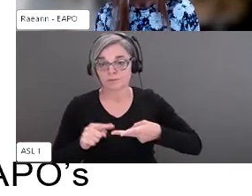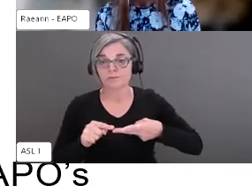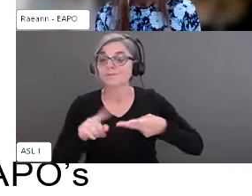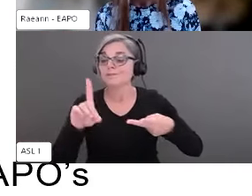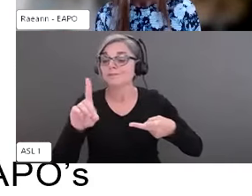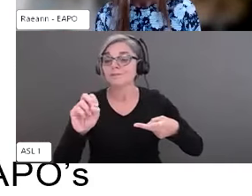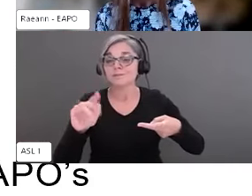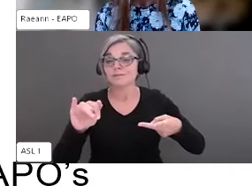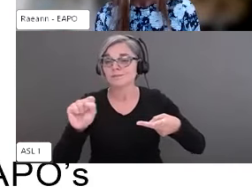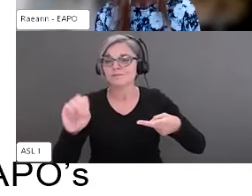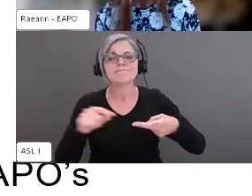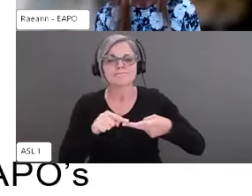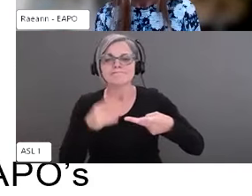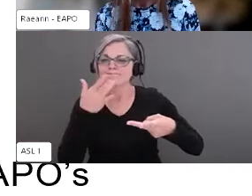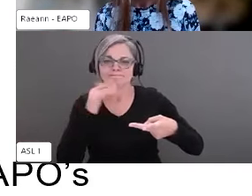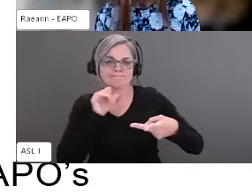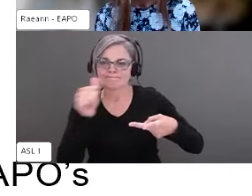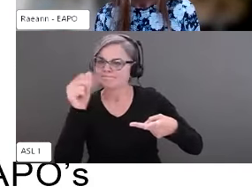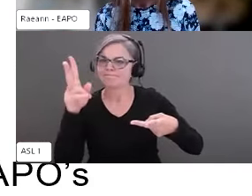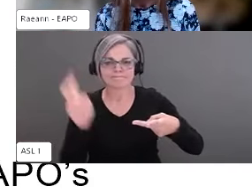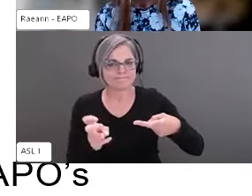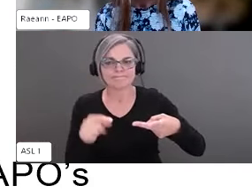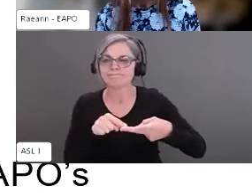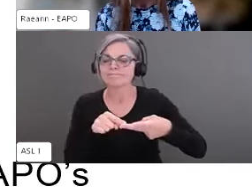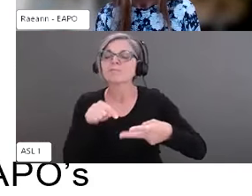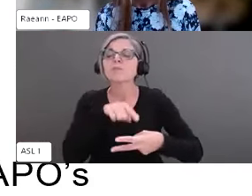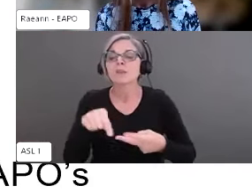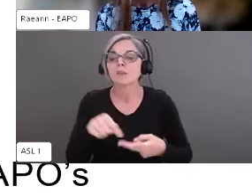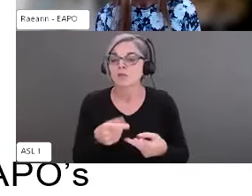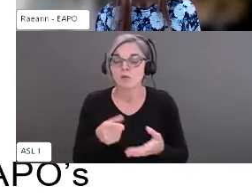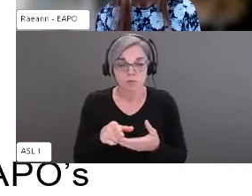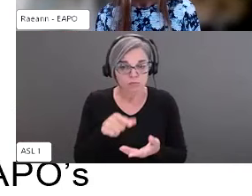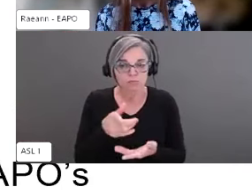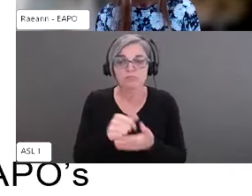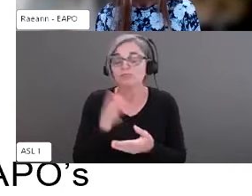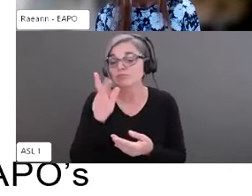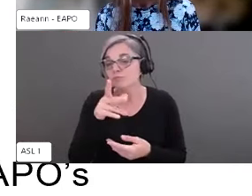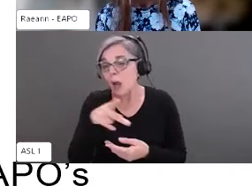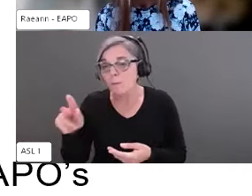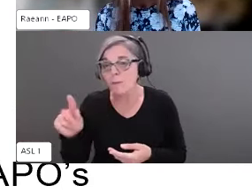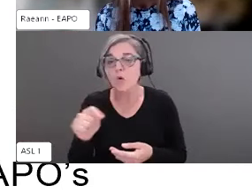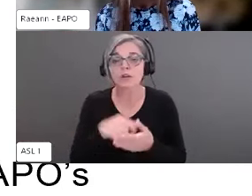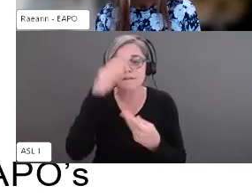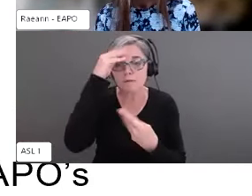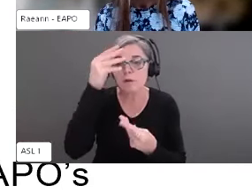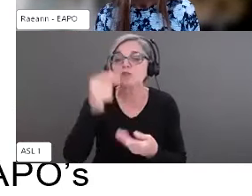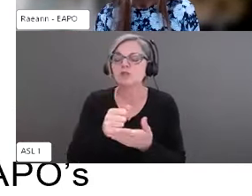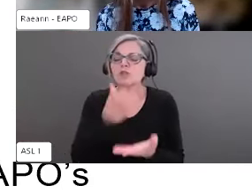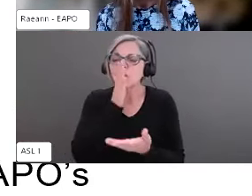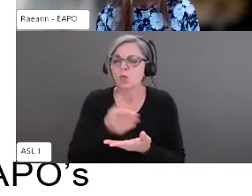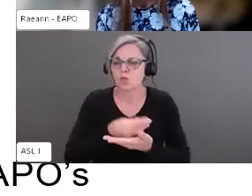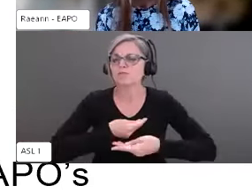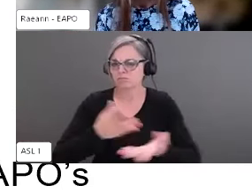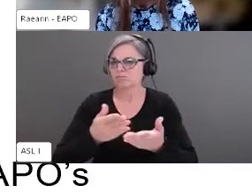not be. Any resources and documents that are shared, and we do have some in the chat box, will also be posted on our